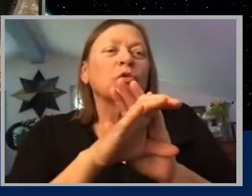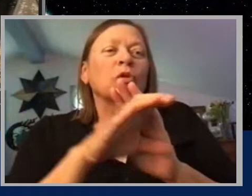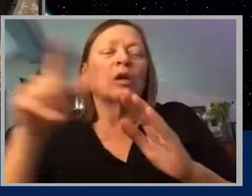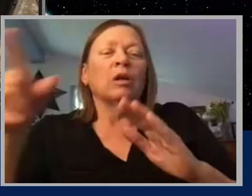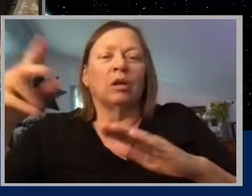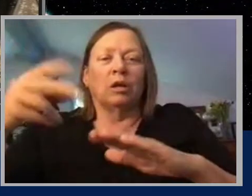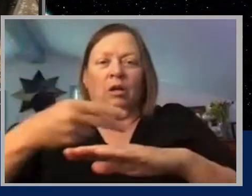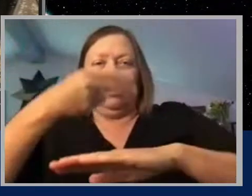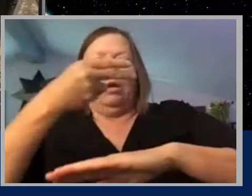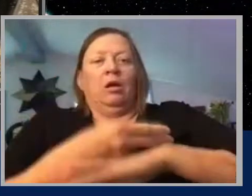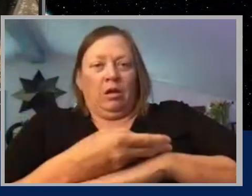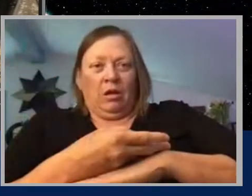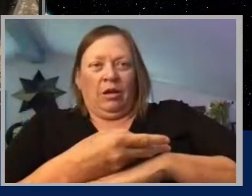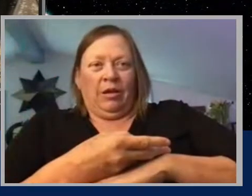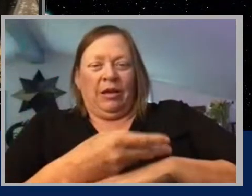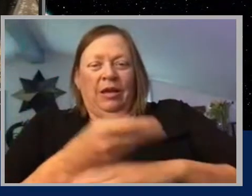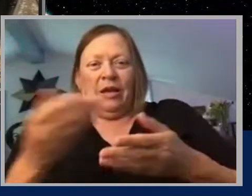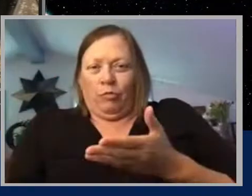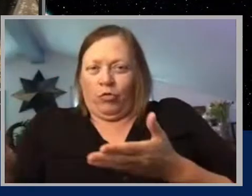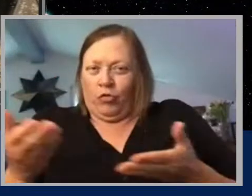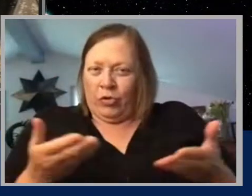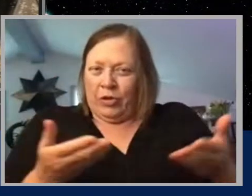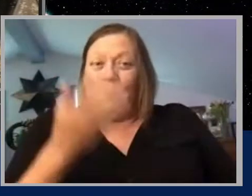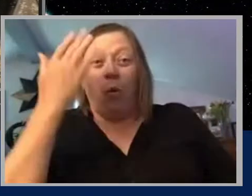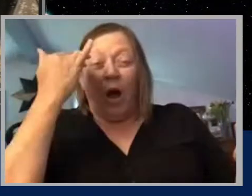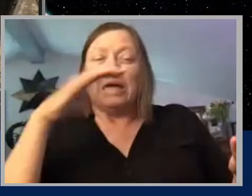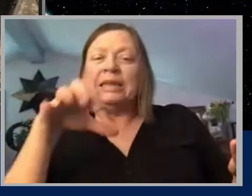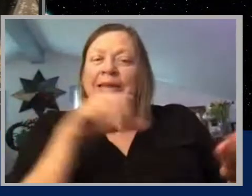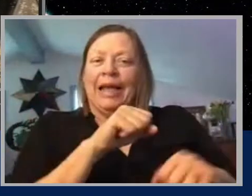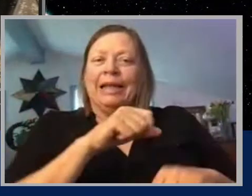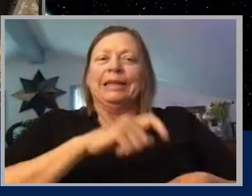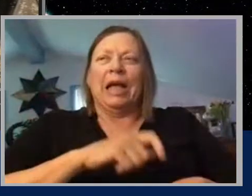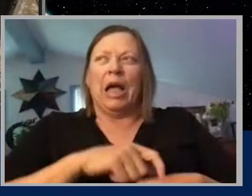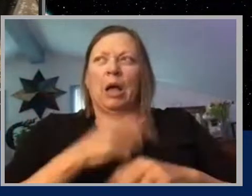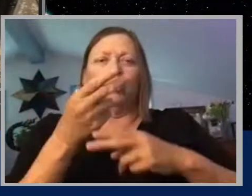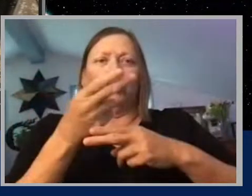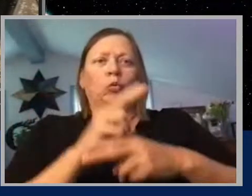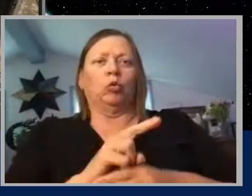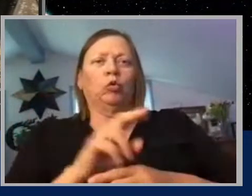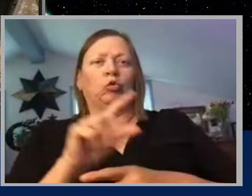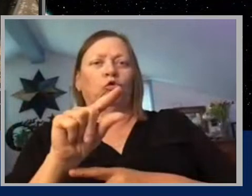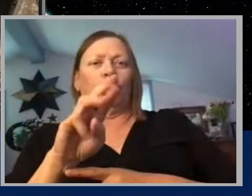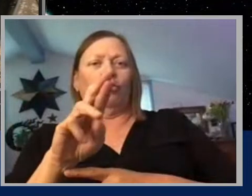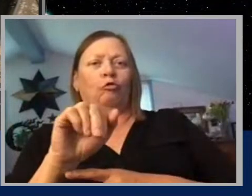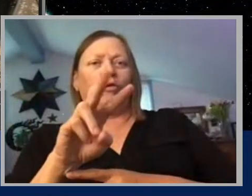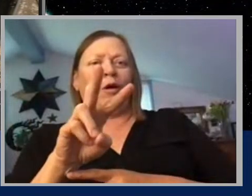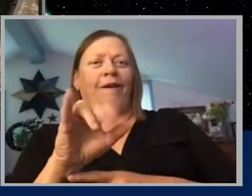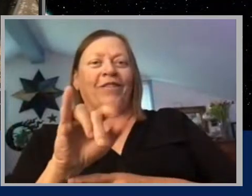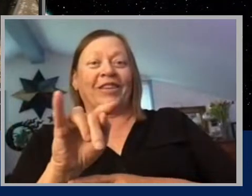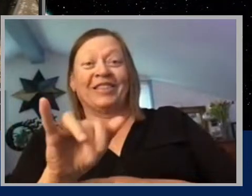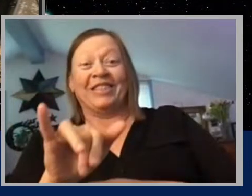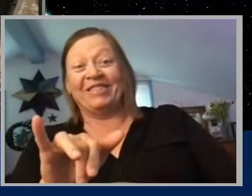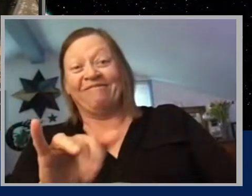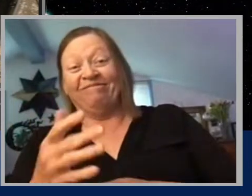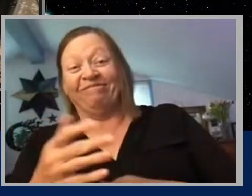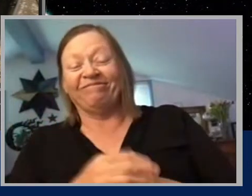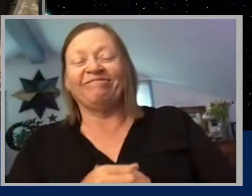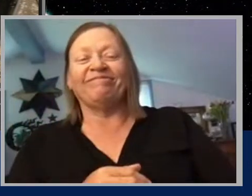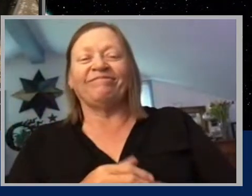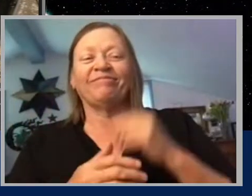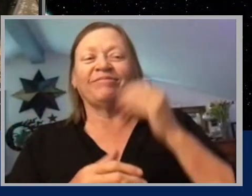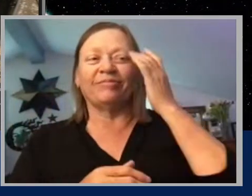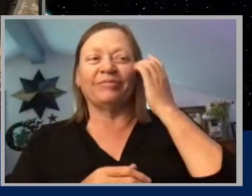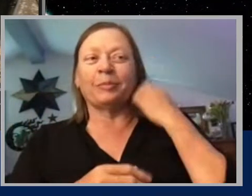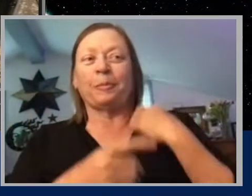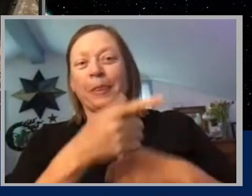being under gravity again. I can imagine that's a very disorienting feeling. And yeah, just, of course, the gravity